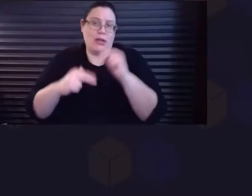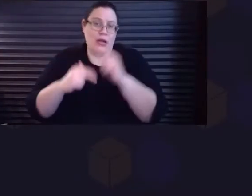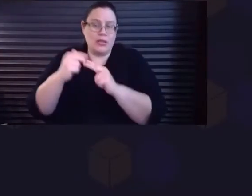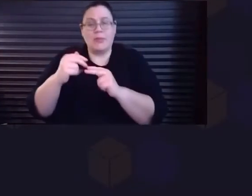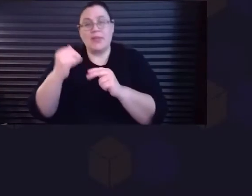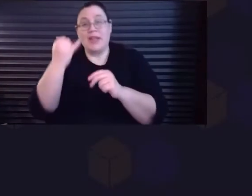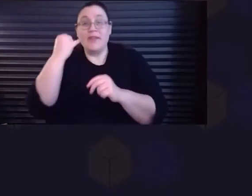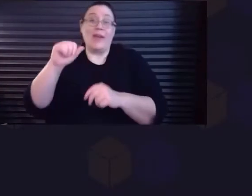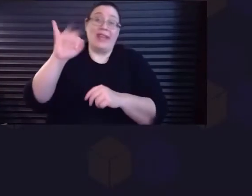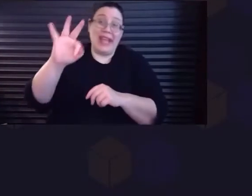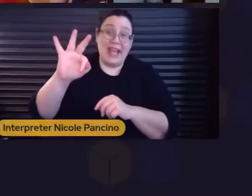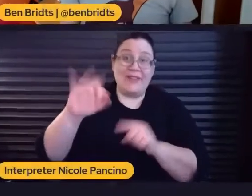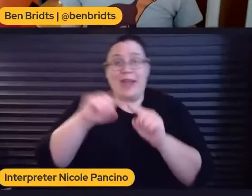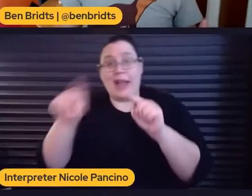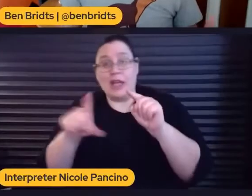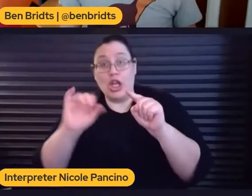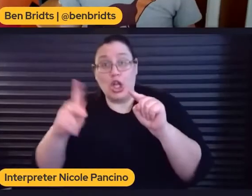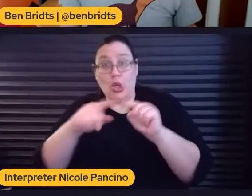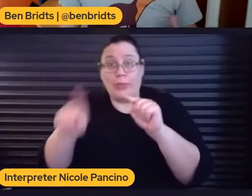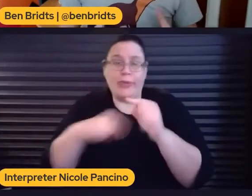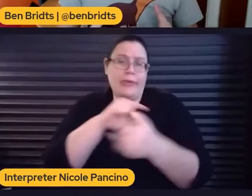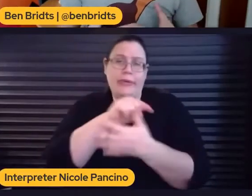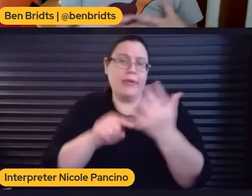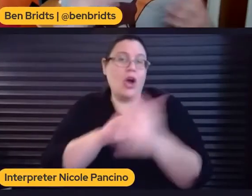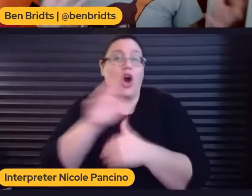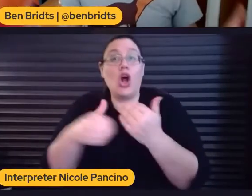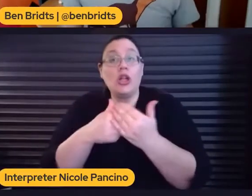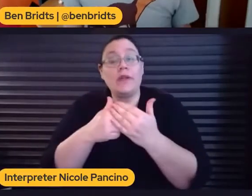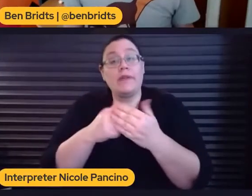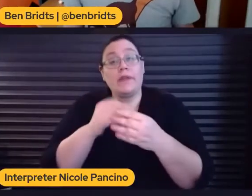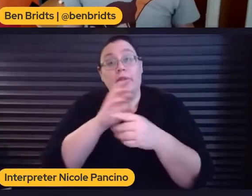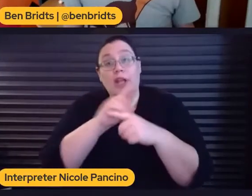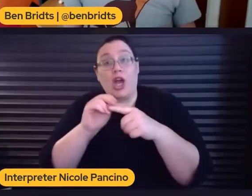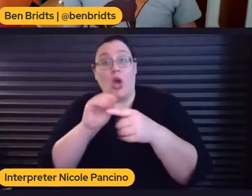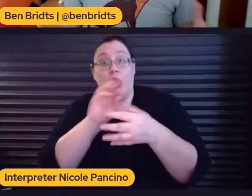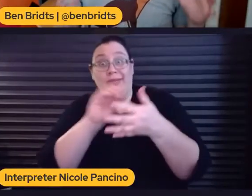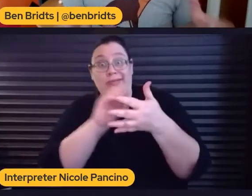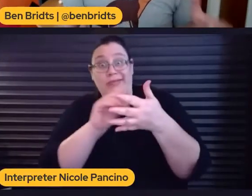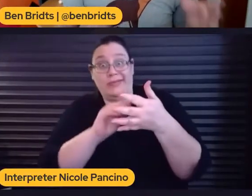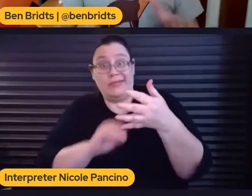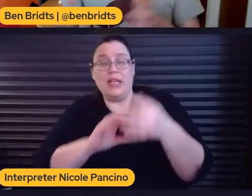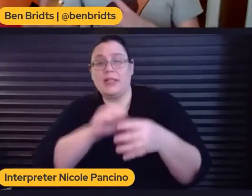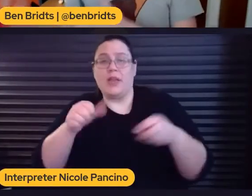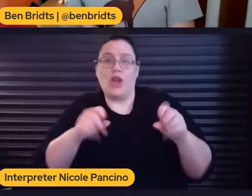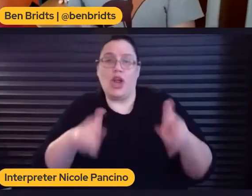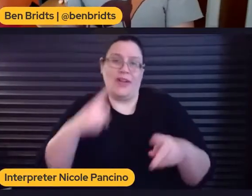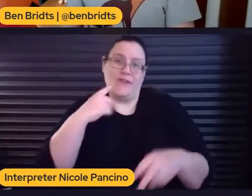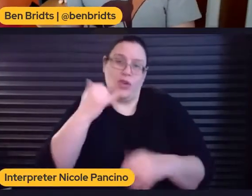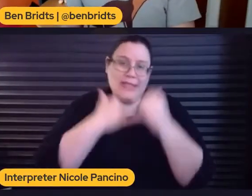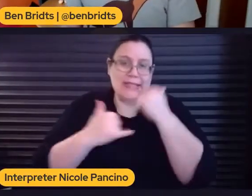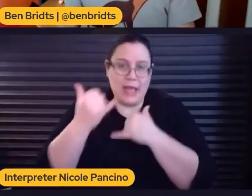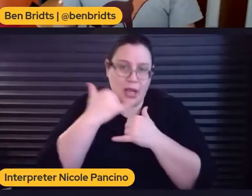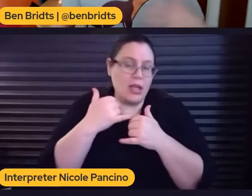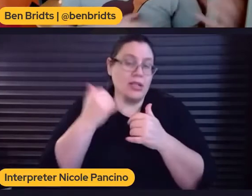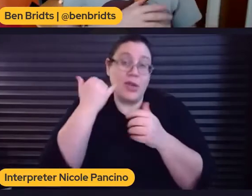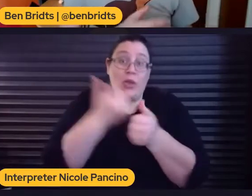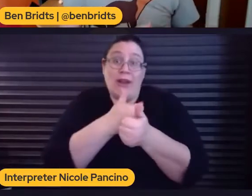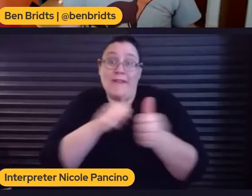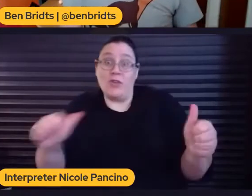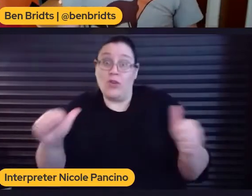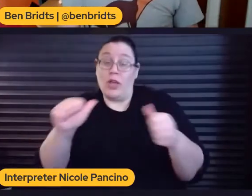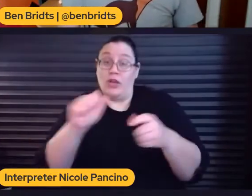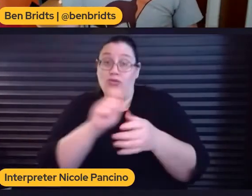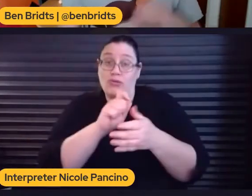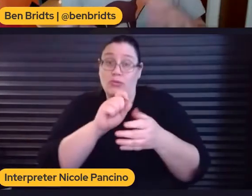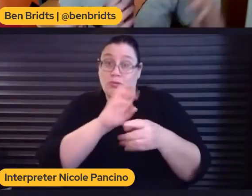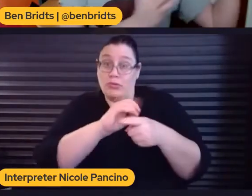there. Every line of code that you write is a chance of making a mistake. So if you can avoid writing pieces of code and you can fix it another